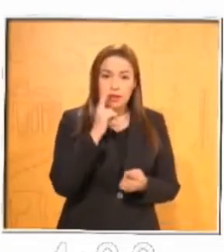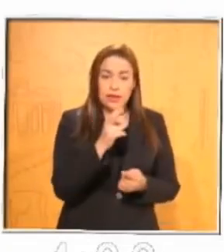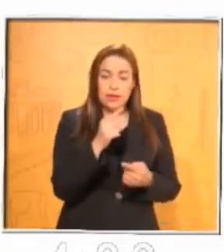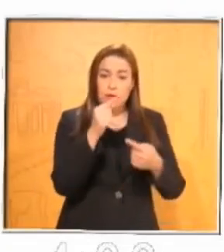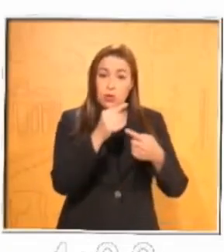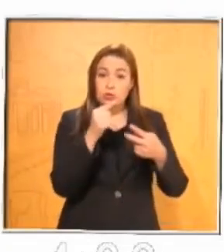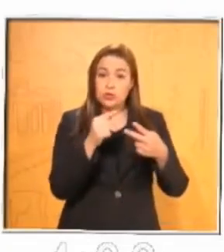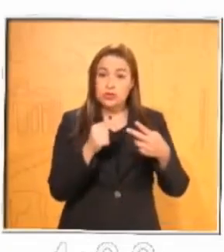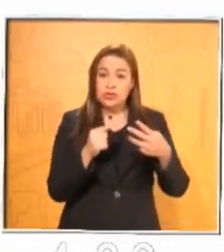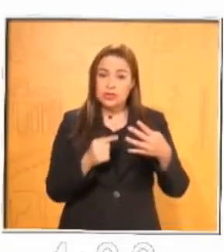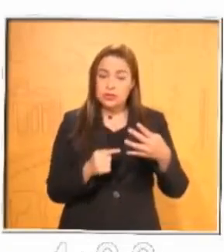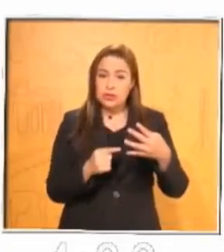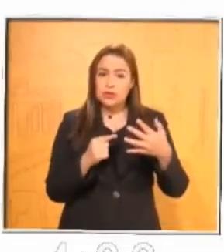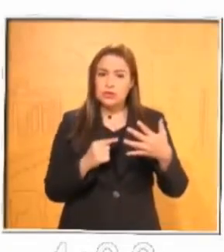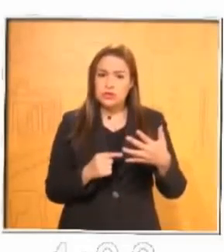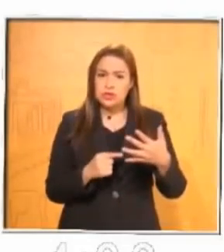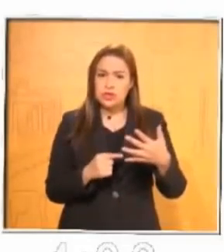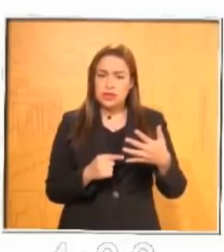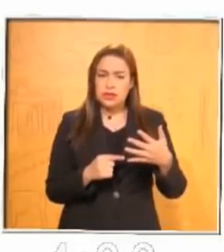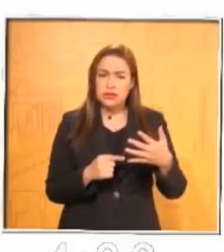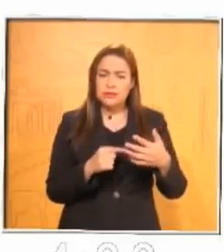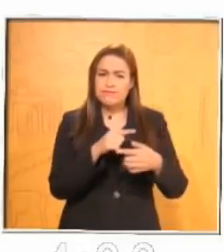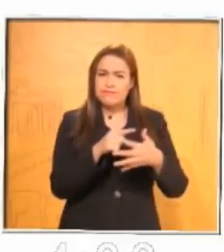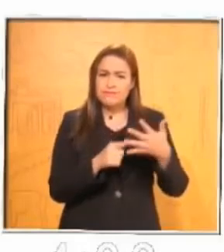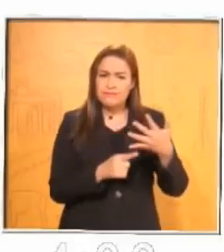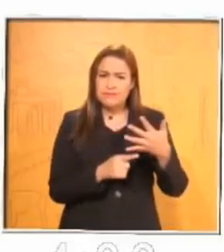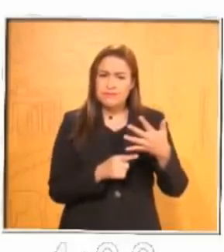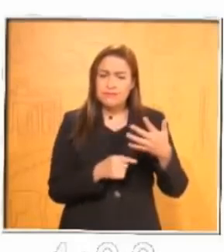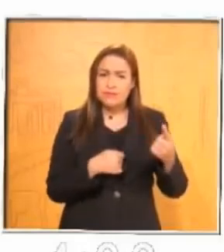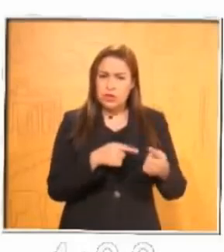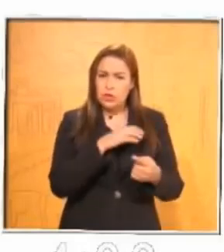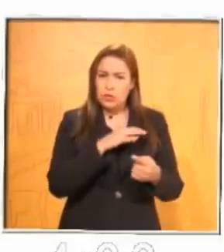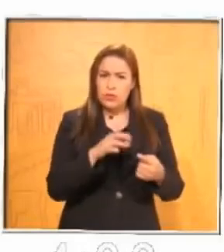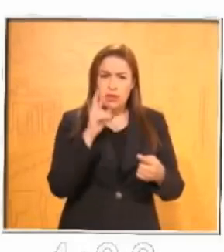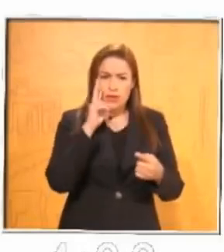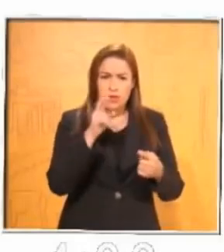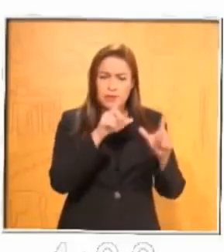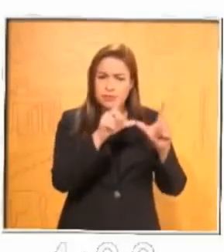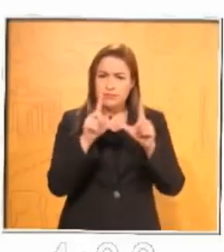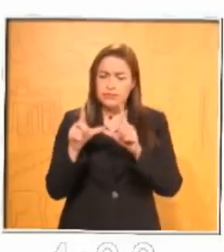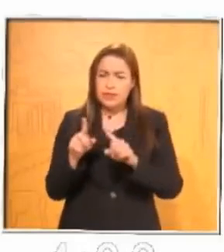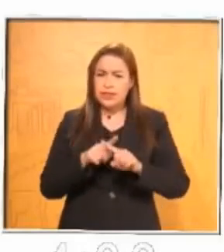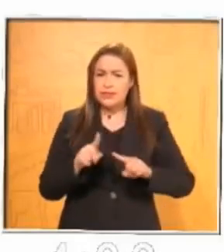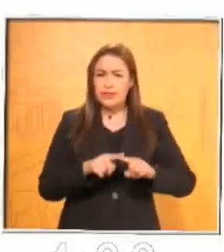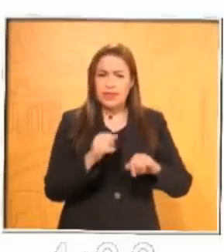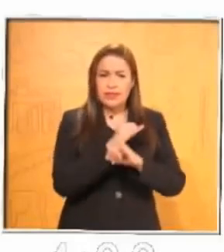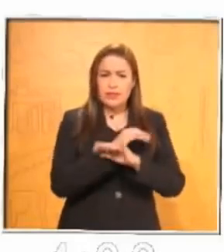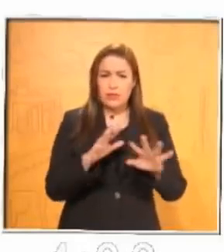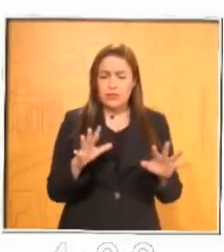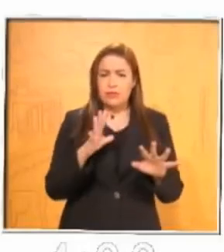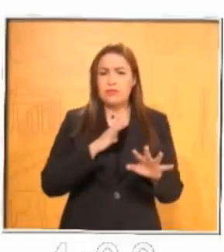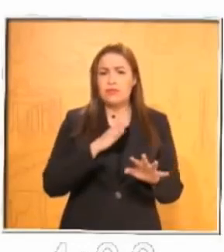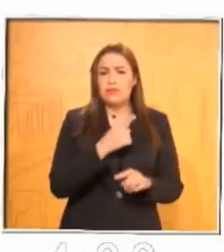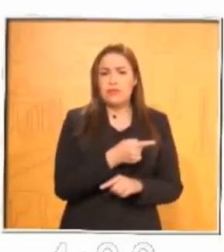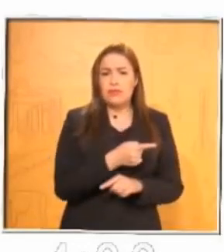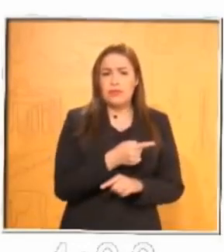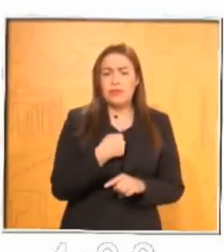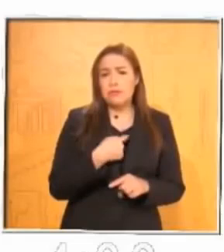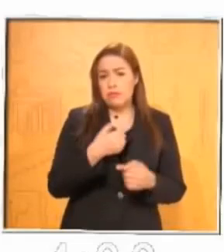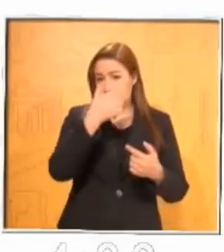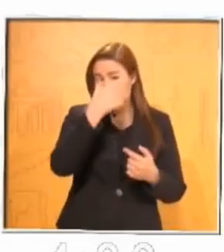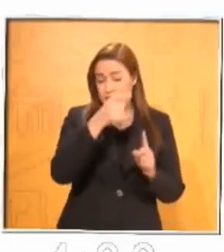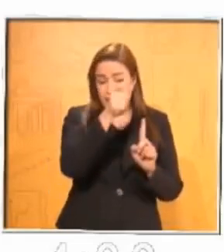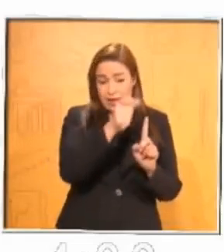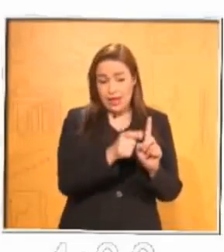4, 5, 6 panels. In each panel, you can find different information about a character that